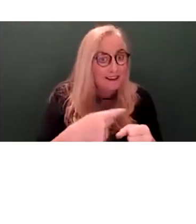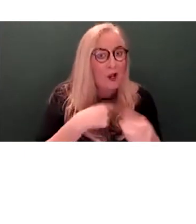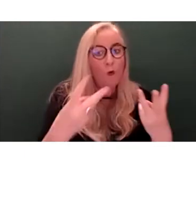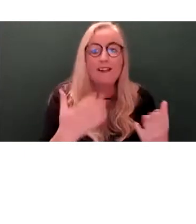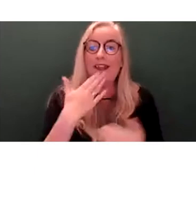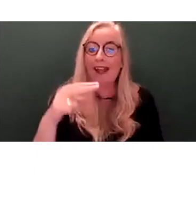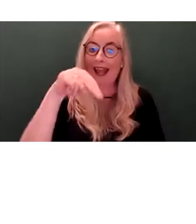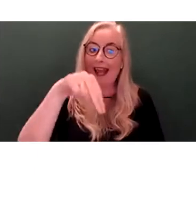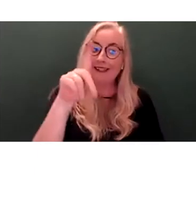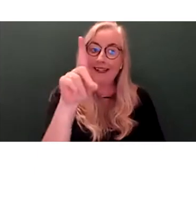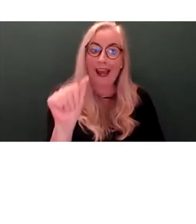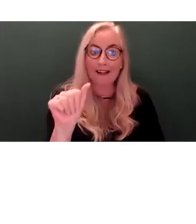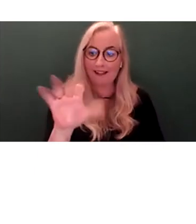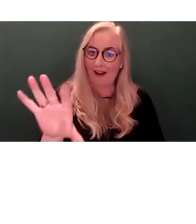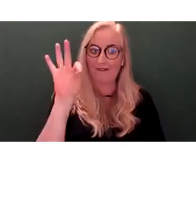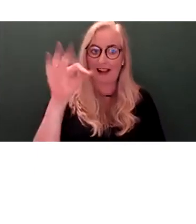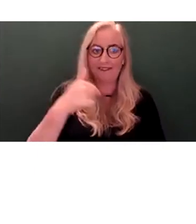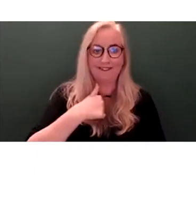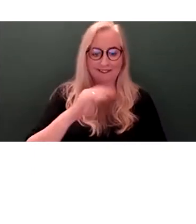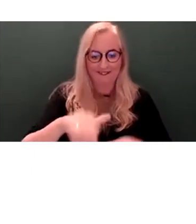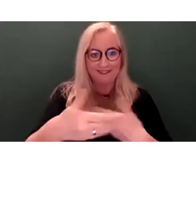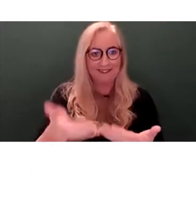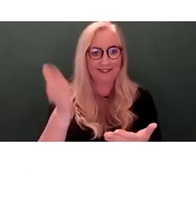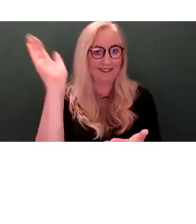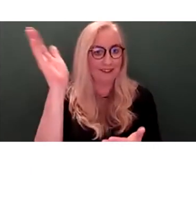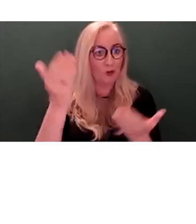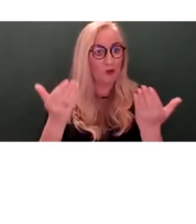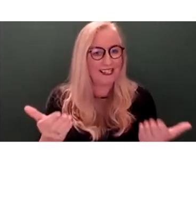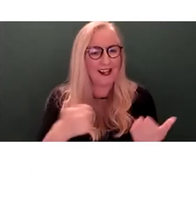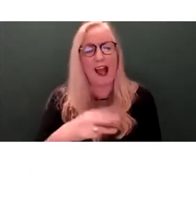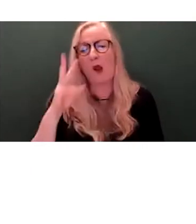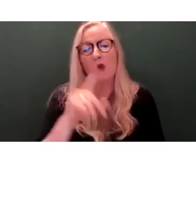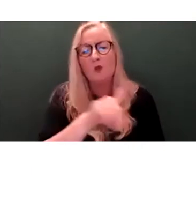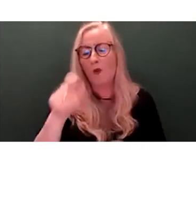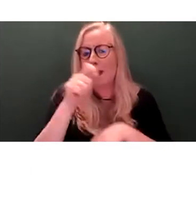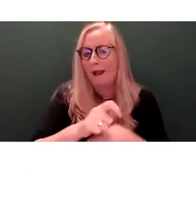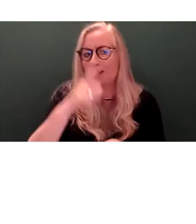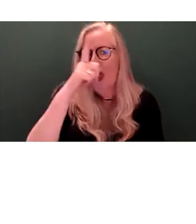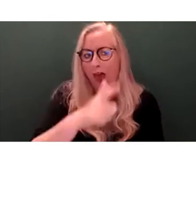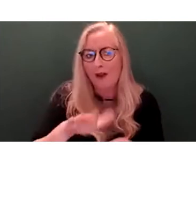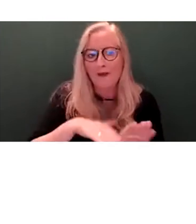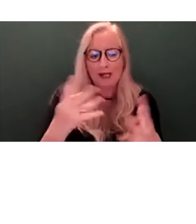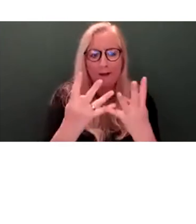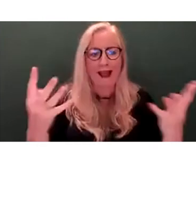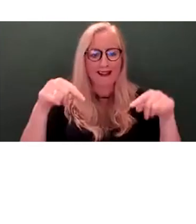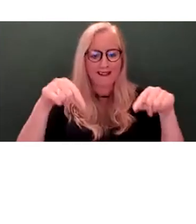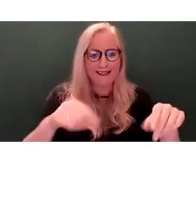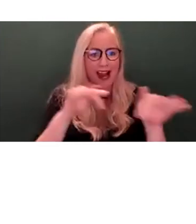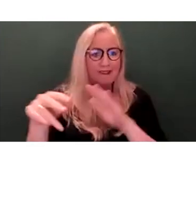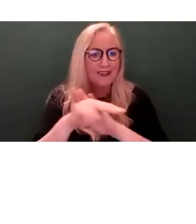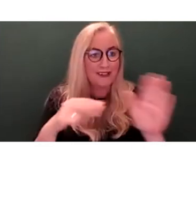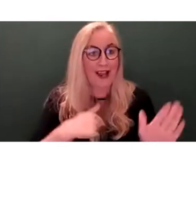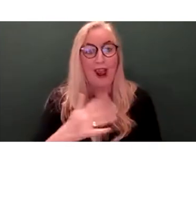NDA for the invitation to address you today. I wish you the best of luck with your panel this afternoon, and I look